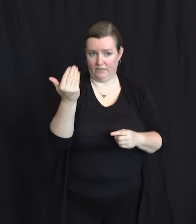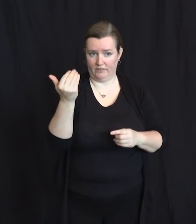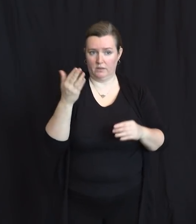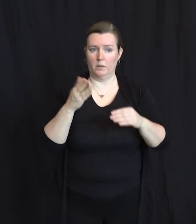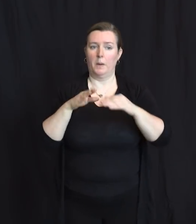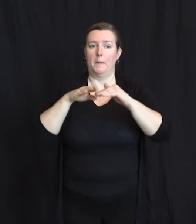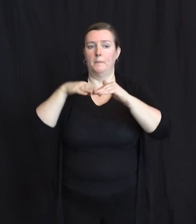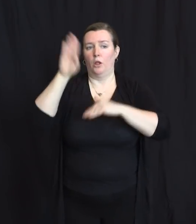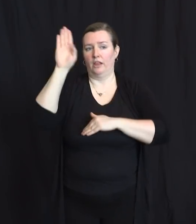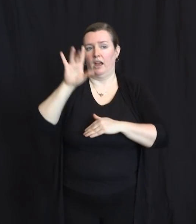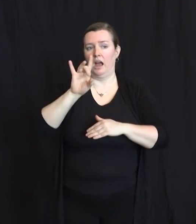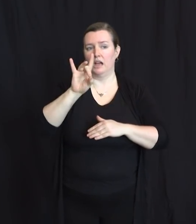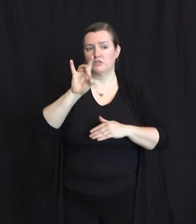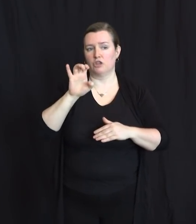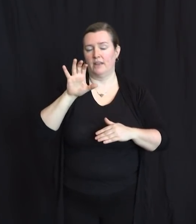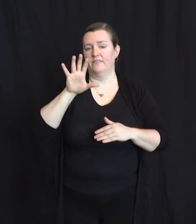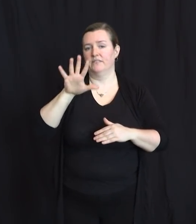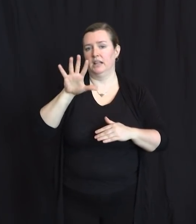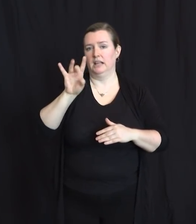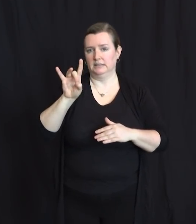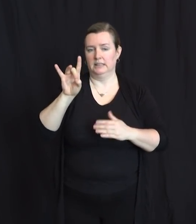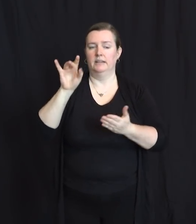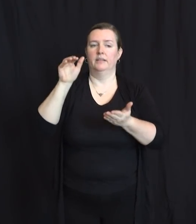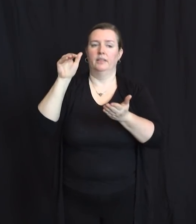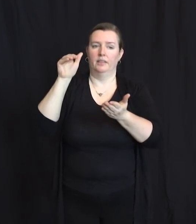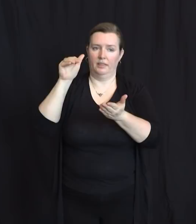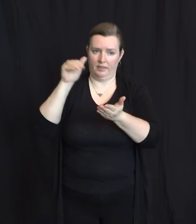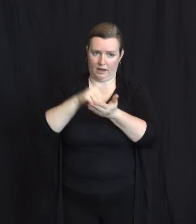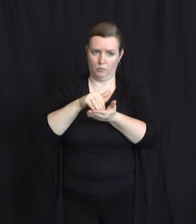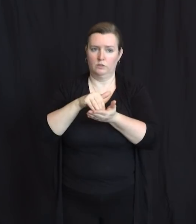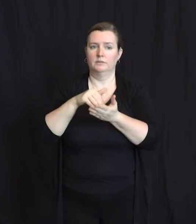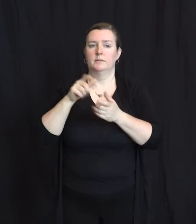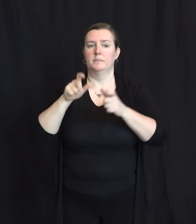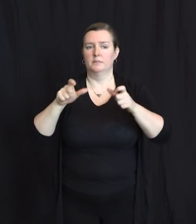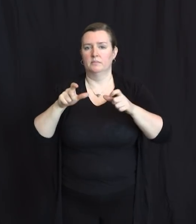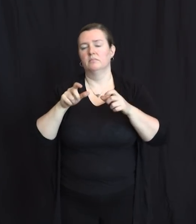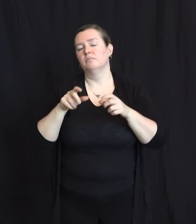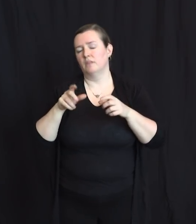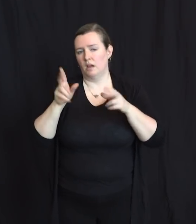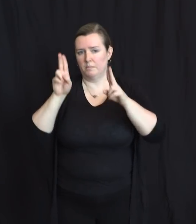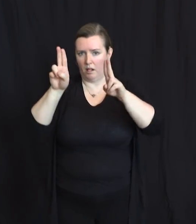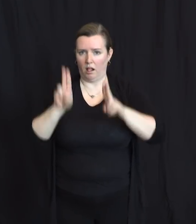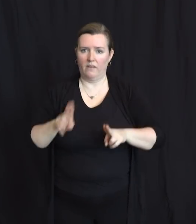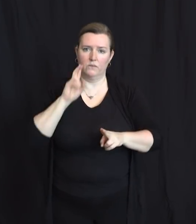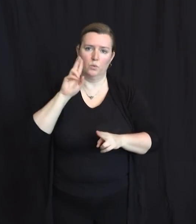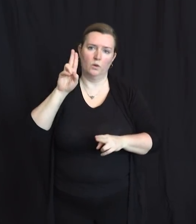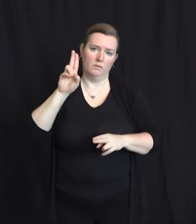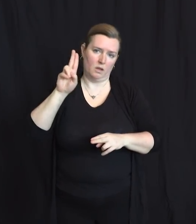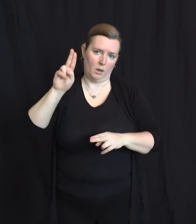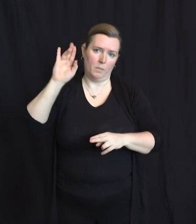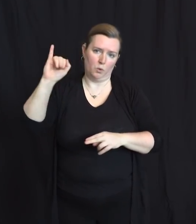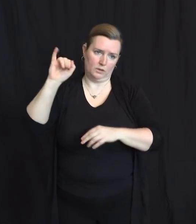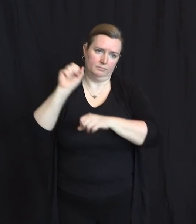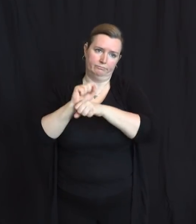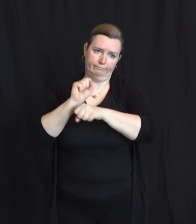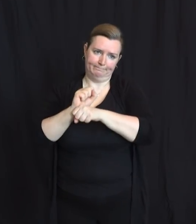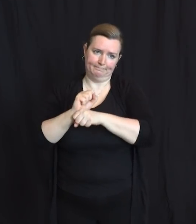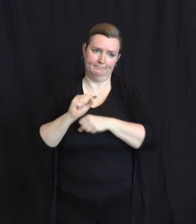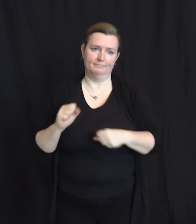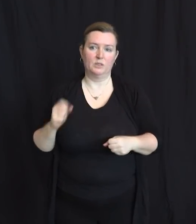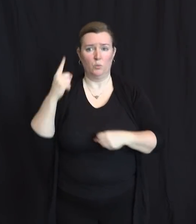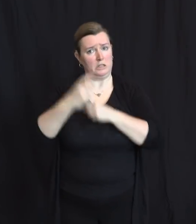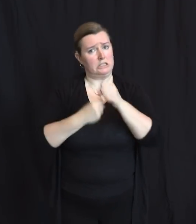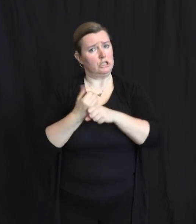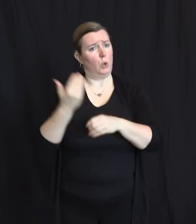858,000 New Jerseyans have filed for unemployment benefits. Just to put that in context, folks, 1 year ago, that total number